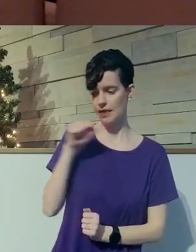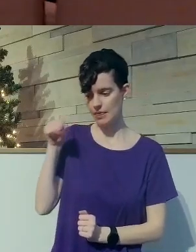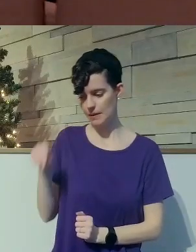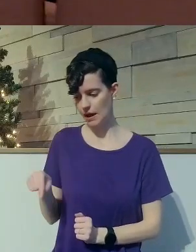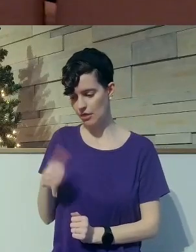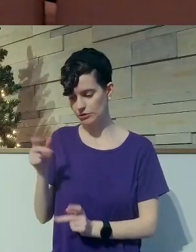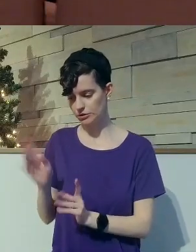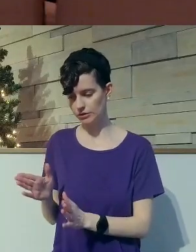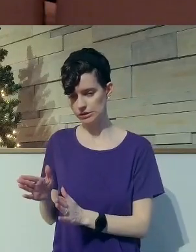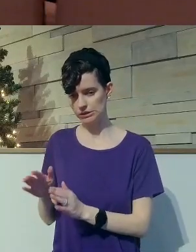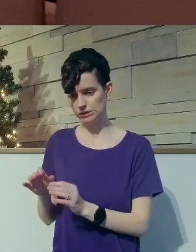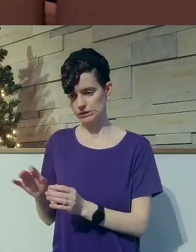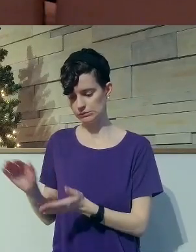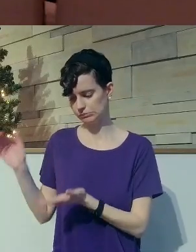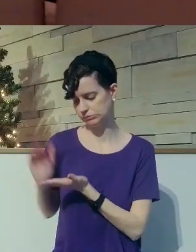okay?